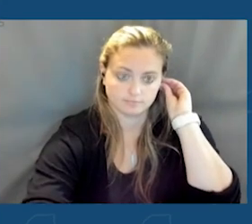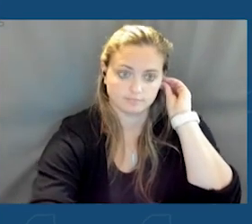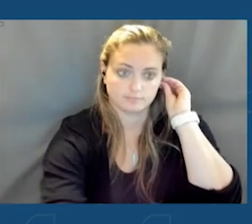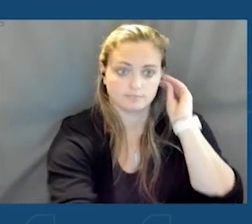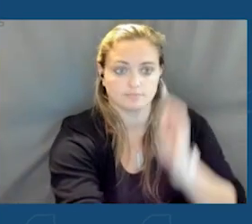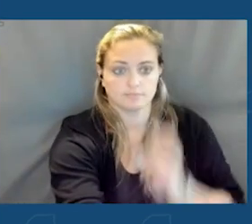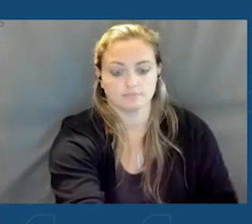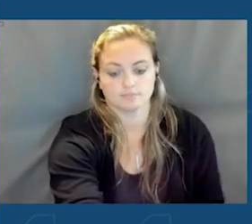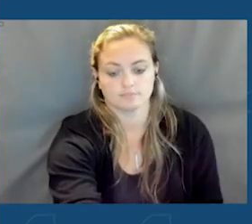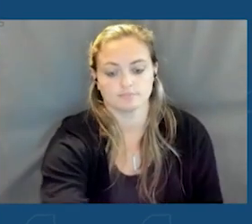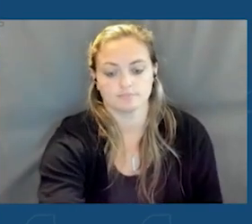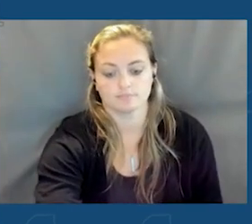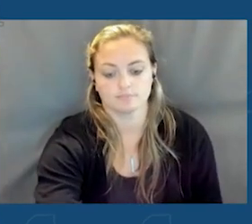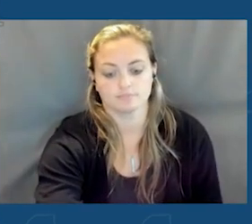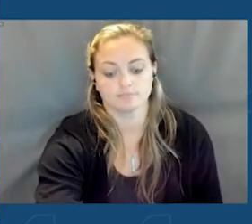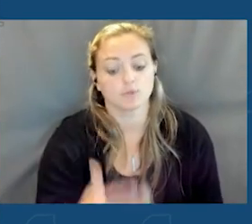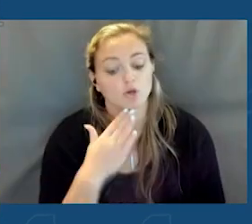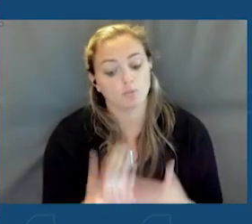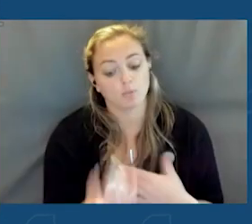So, good morning, everyone.